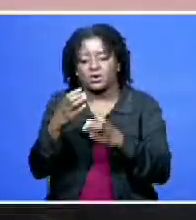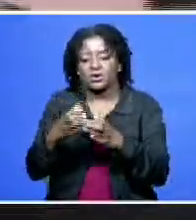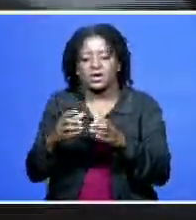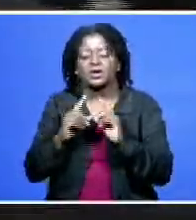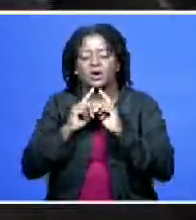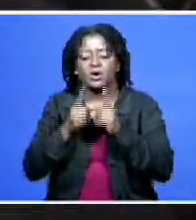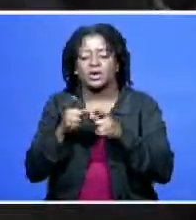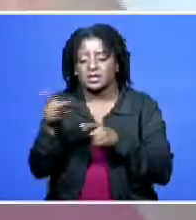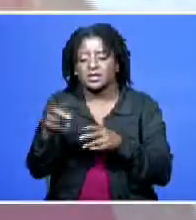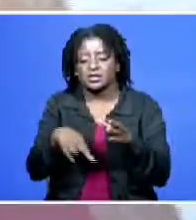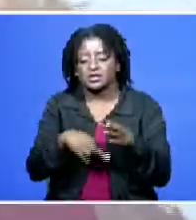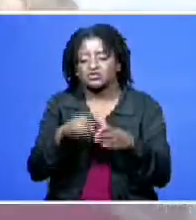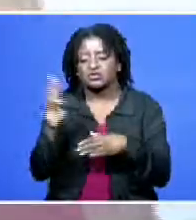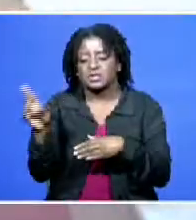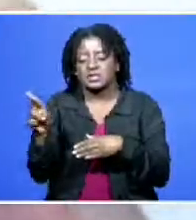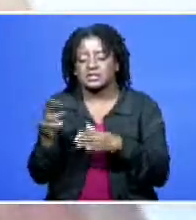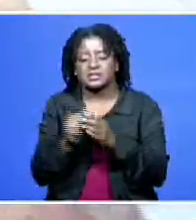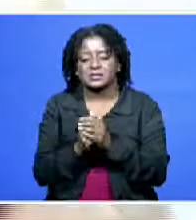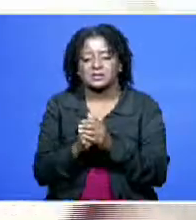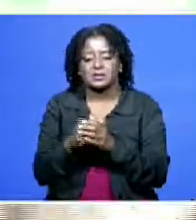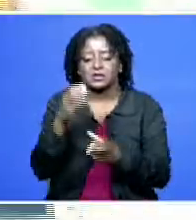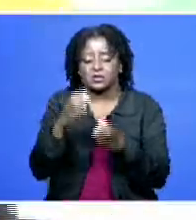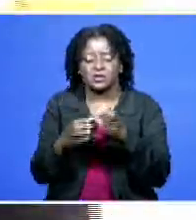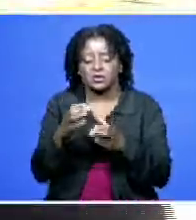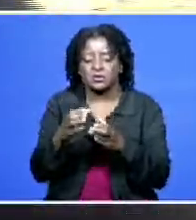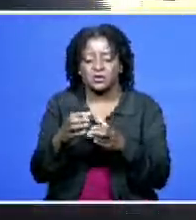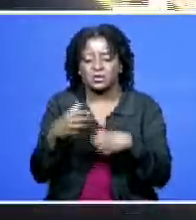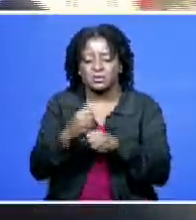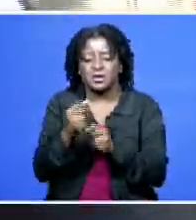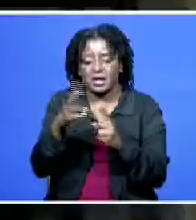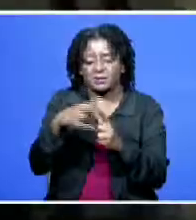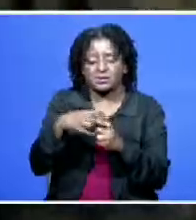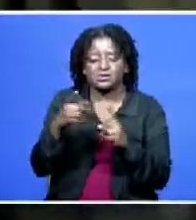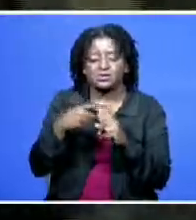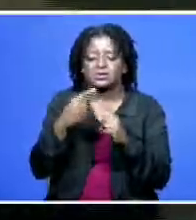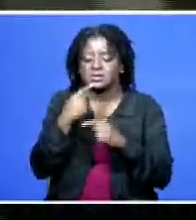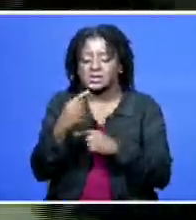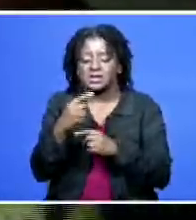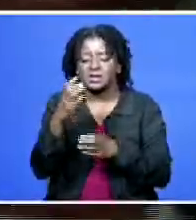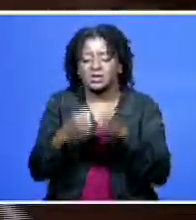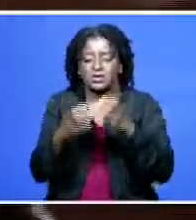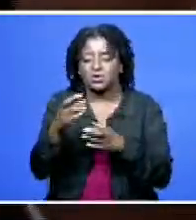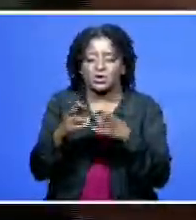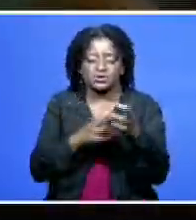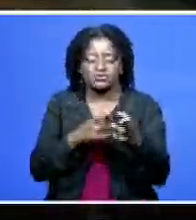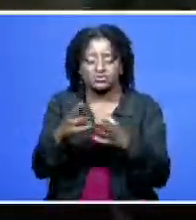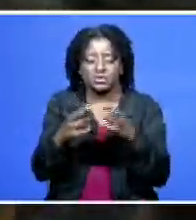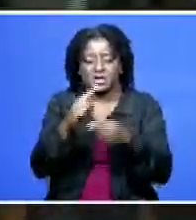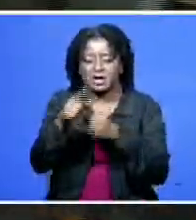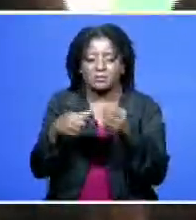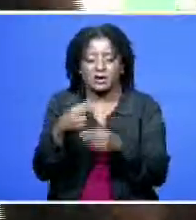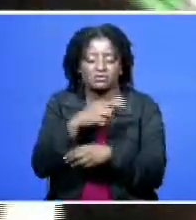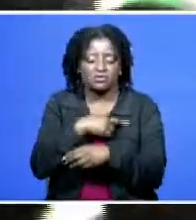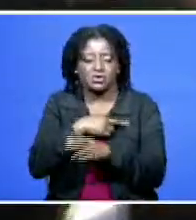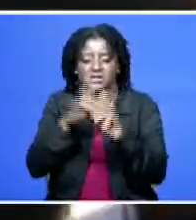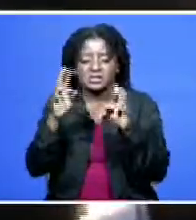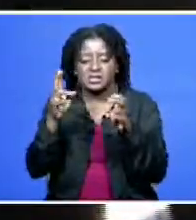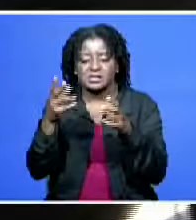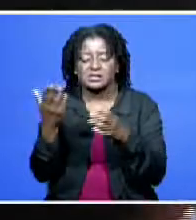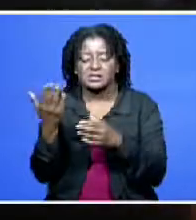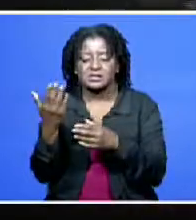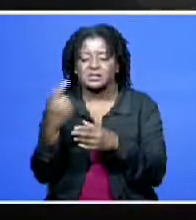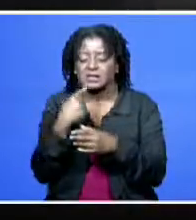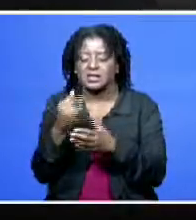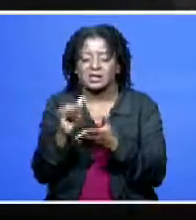release. Meanwhile, prosecutors made an application to stay the court's ruling as it relates to granting Ronnie status last month, arguing, among other things,